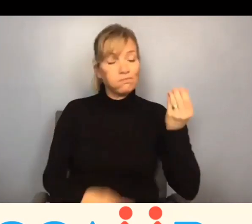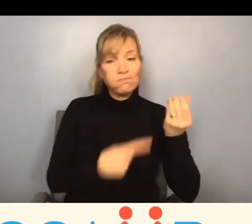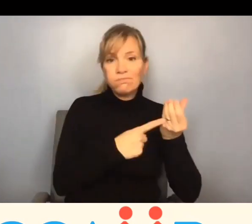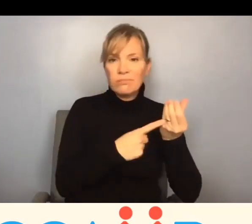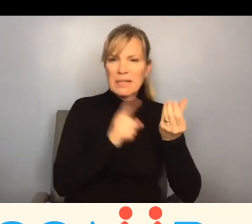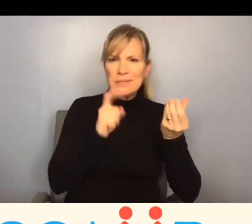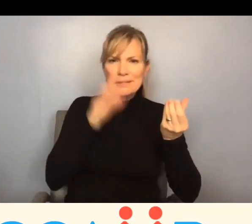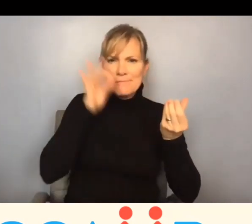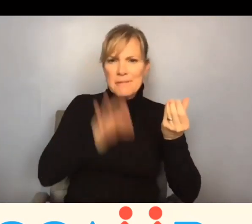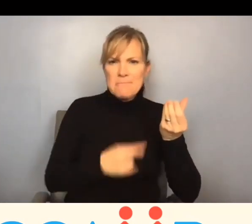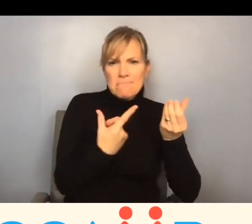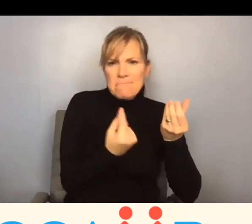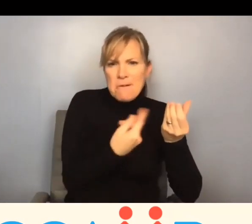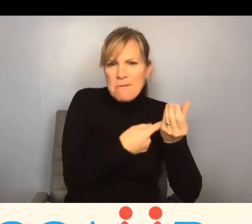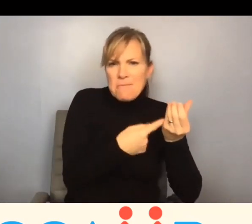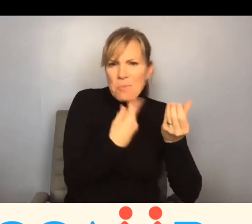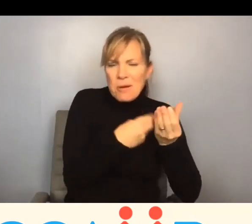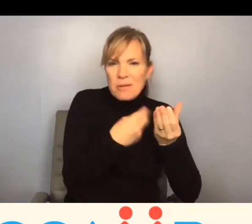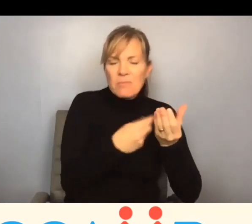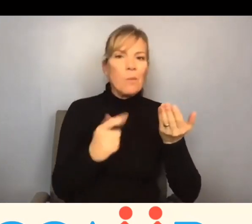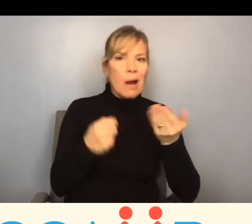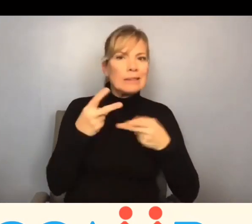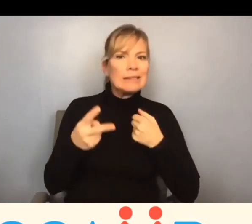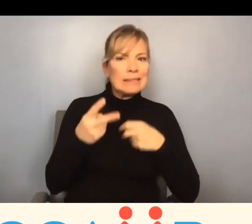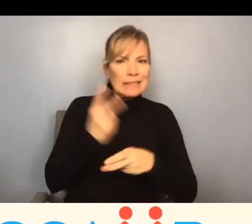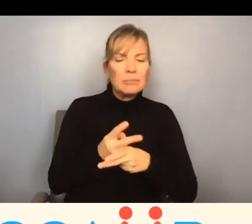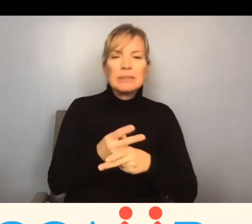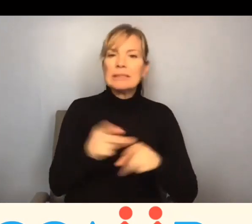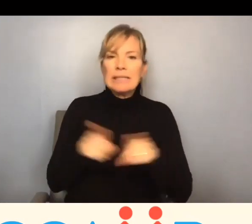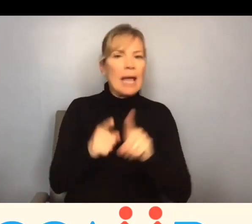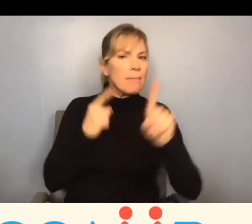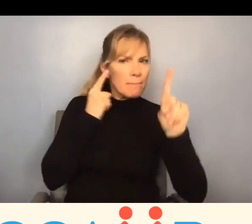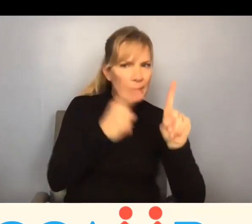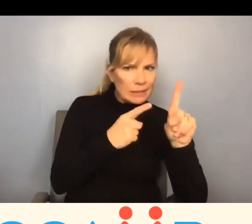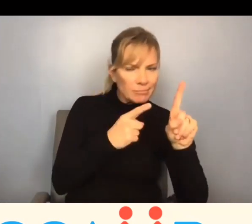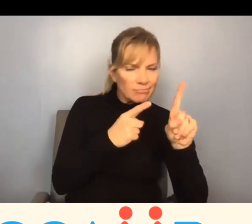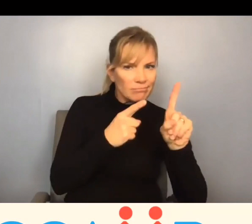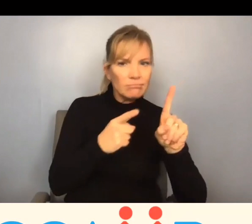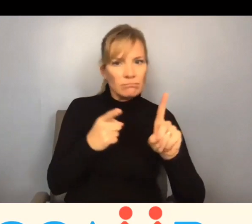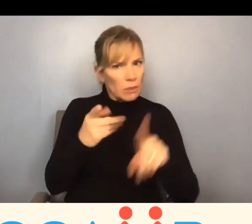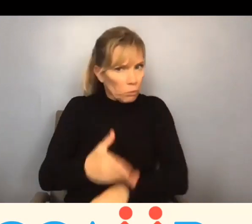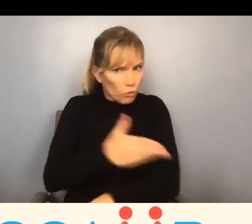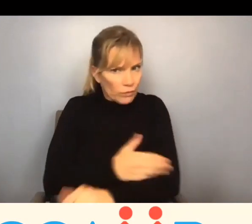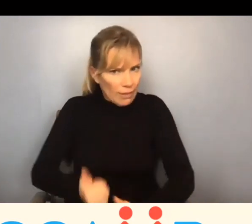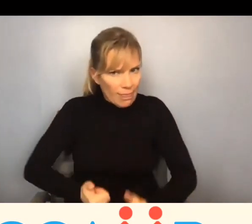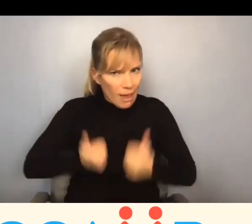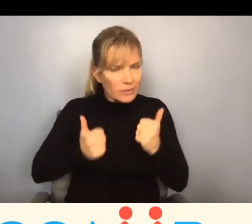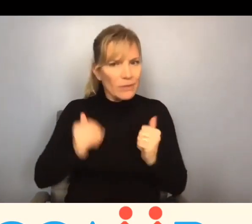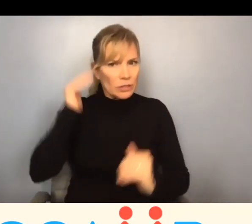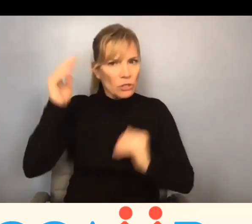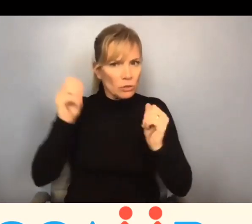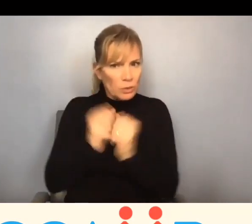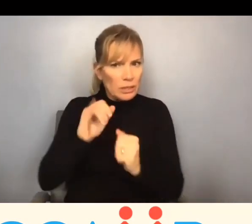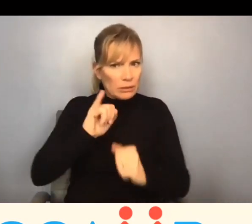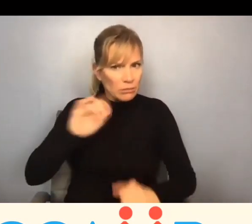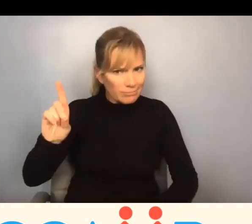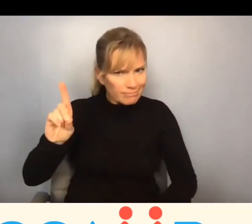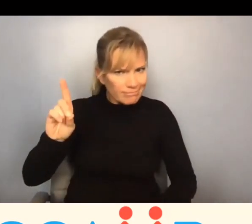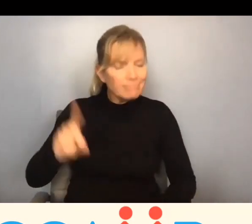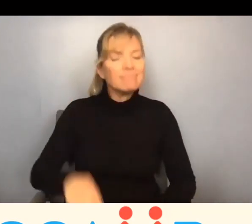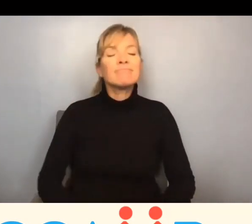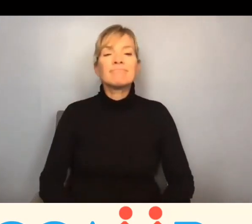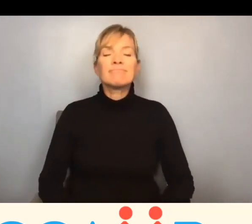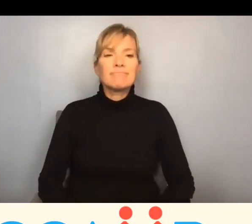some decisions about. We wanted to keep our same mission, enhancing the lives of adults with intellectual